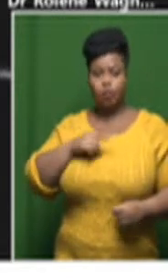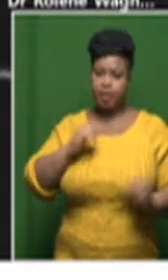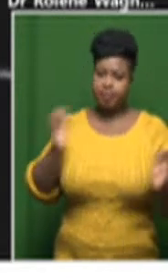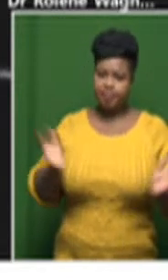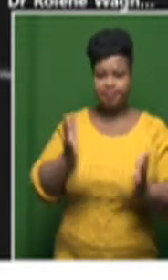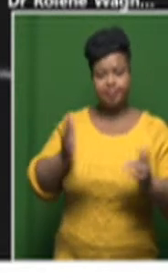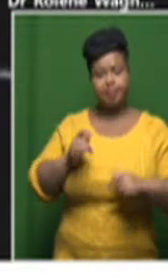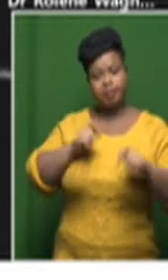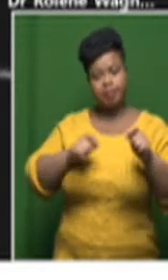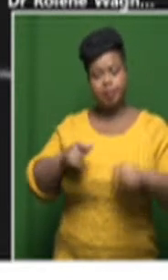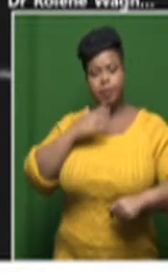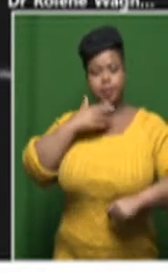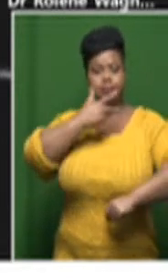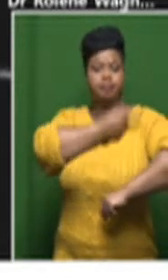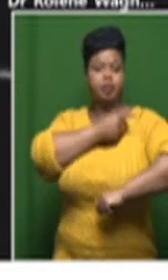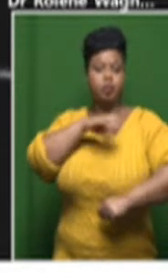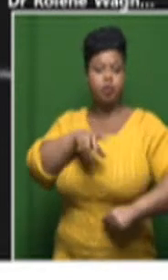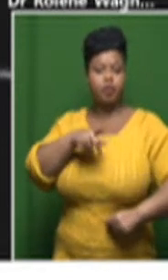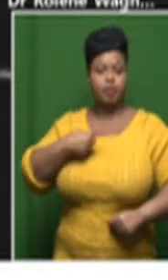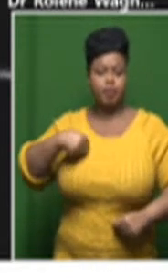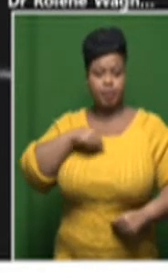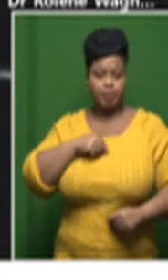encourage vaccination in our province.